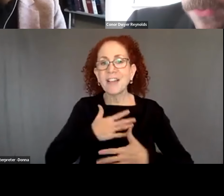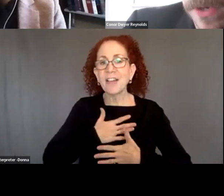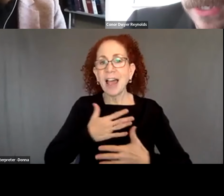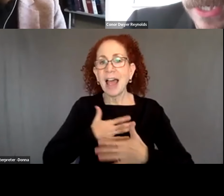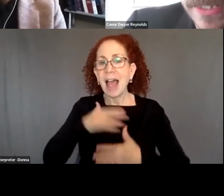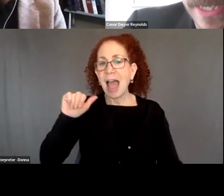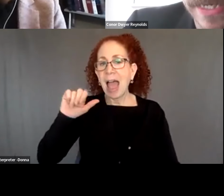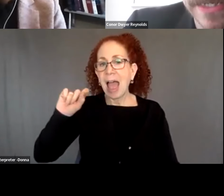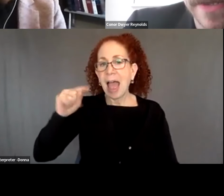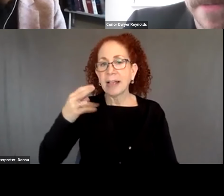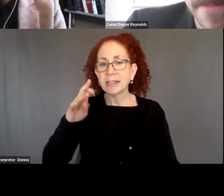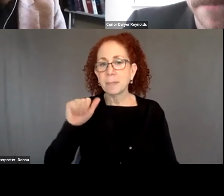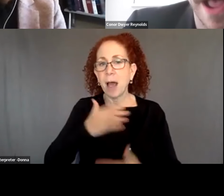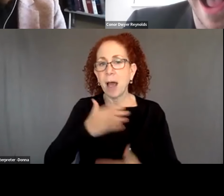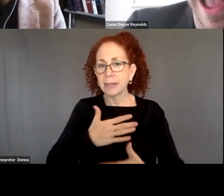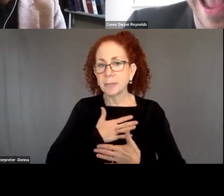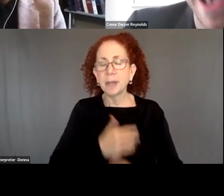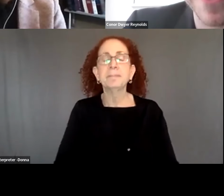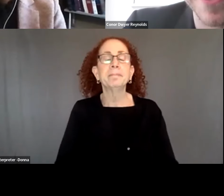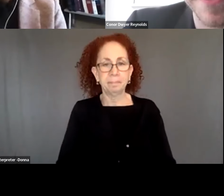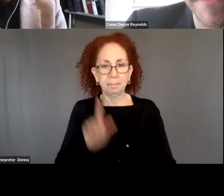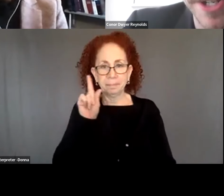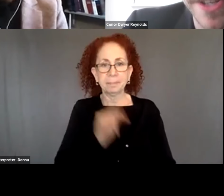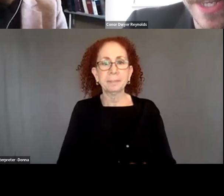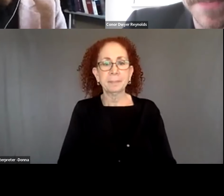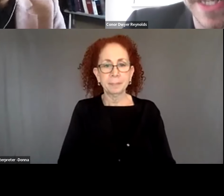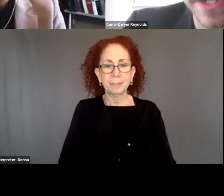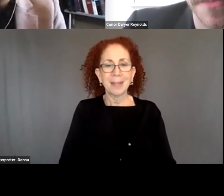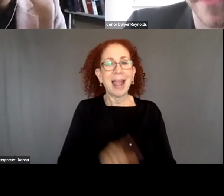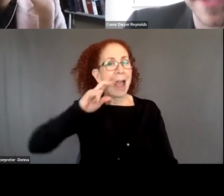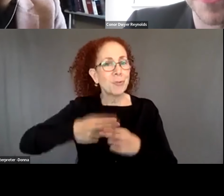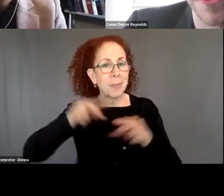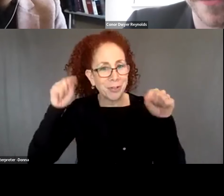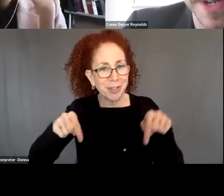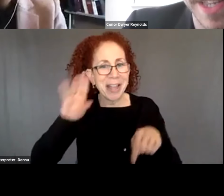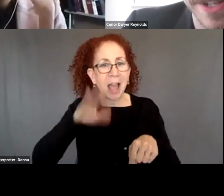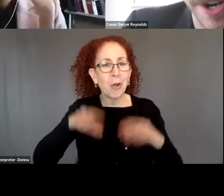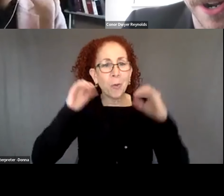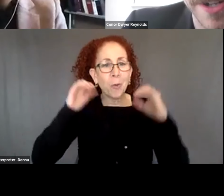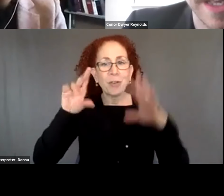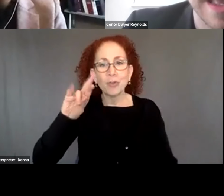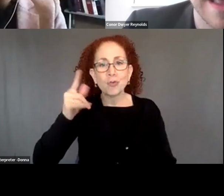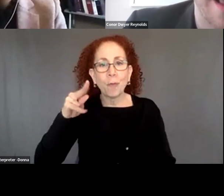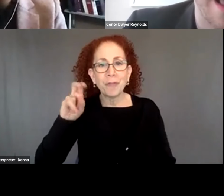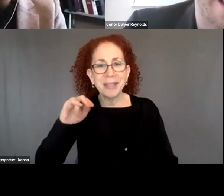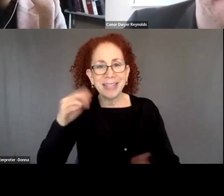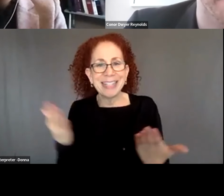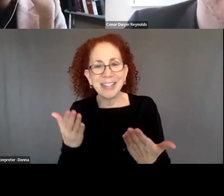this is important in just a second. But I have to mention this because I know Professor Dorfman is on the call.